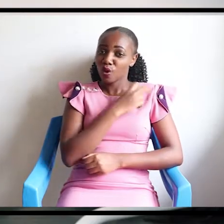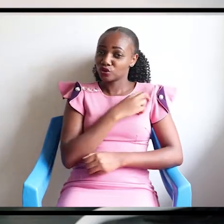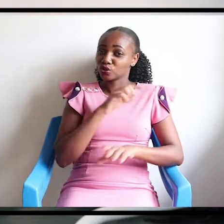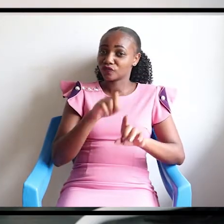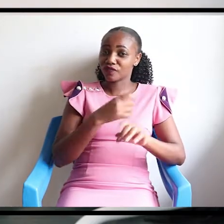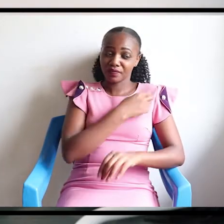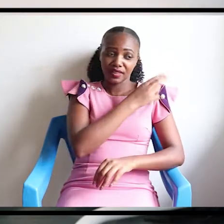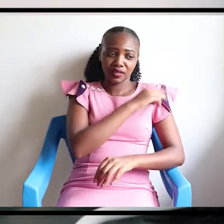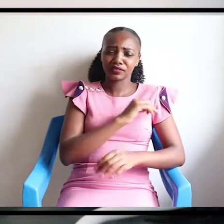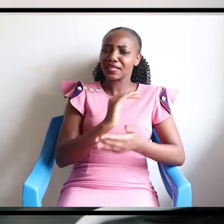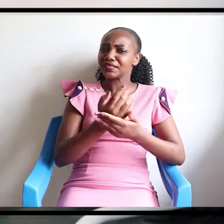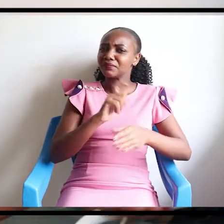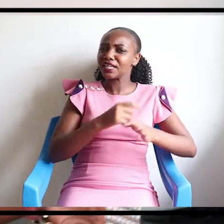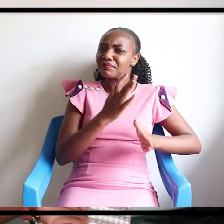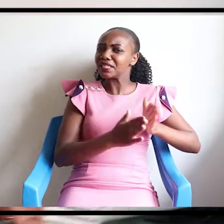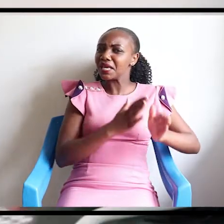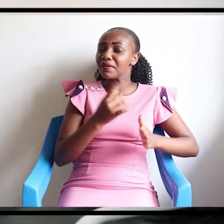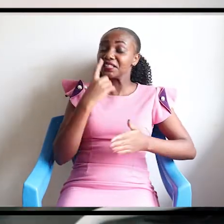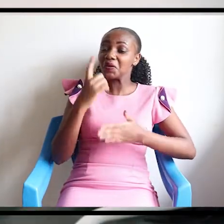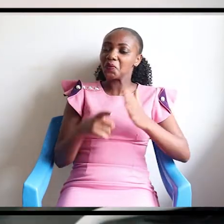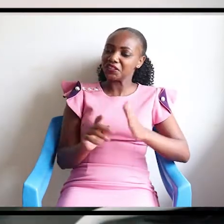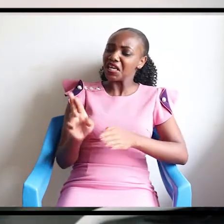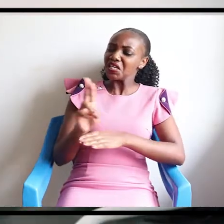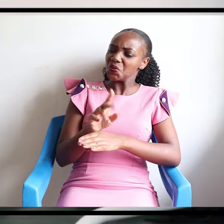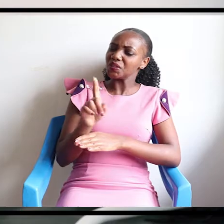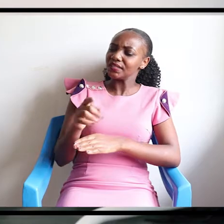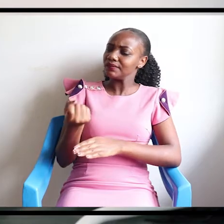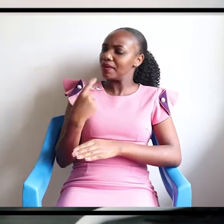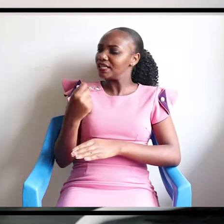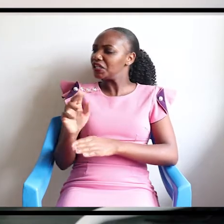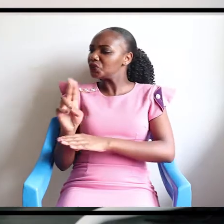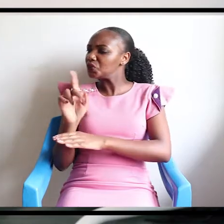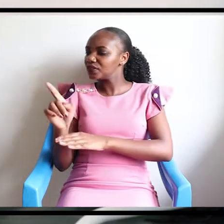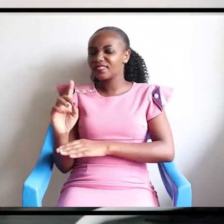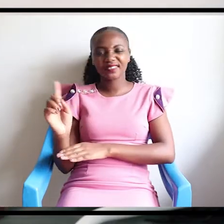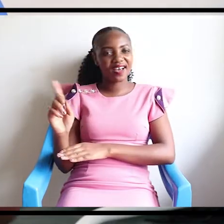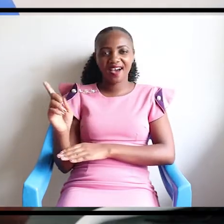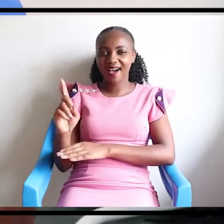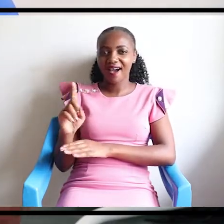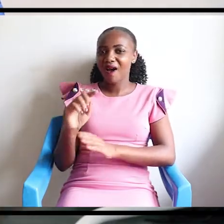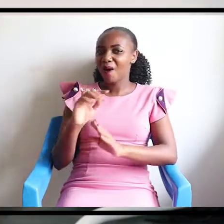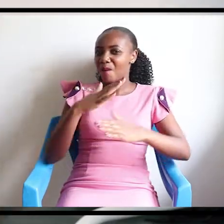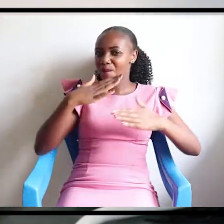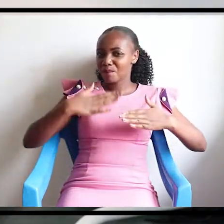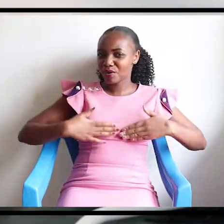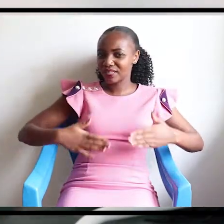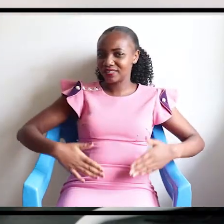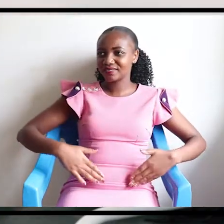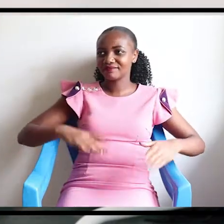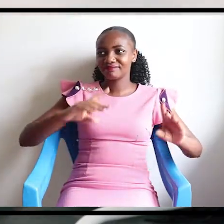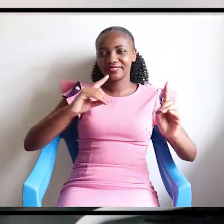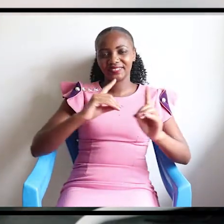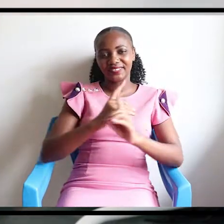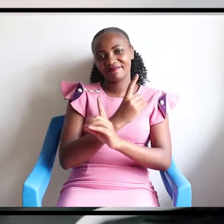was given this drug, so you can take this drug. Everybody is very much unique.